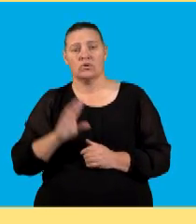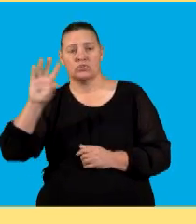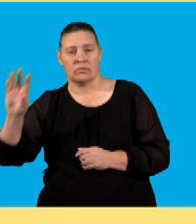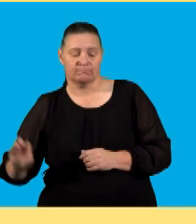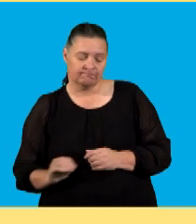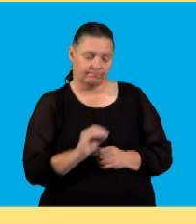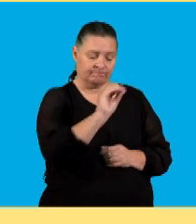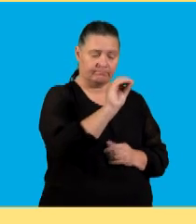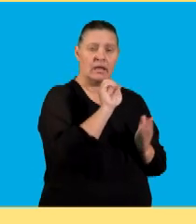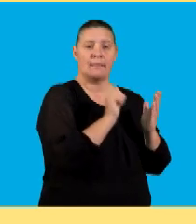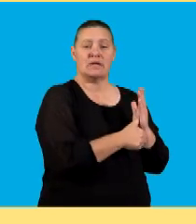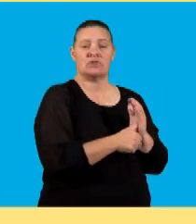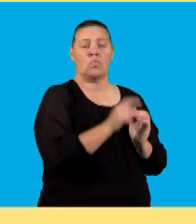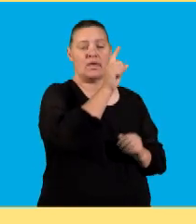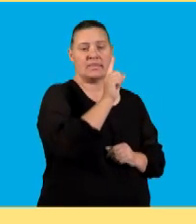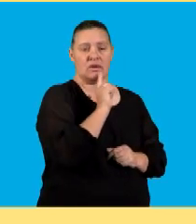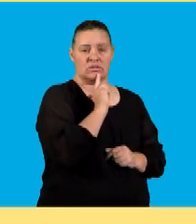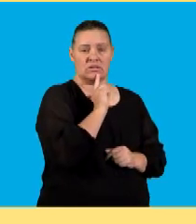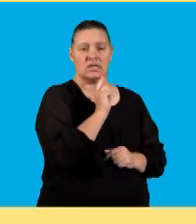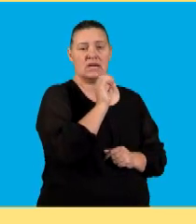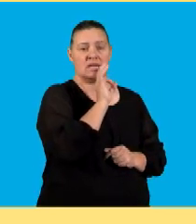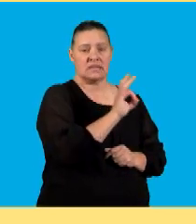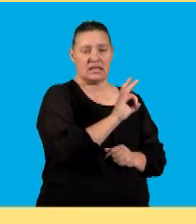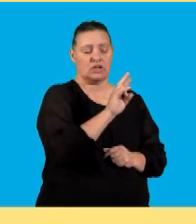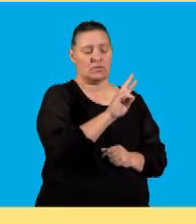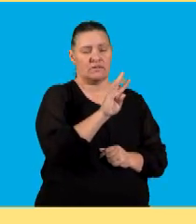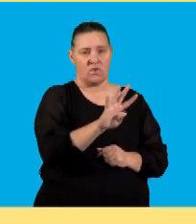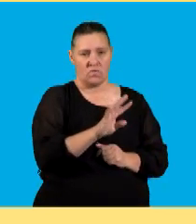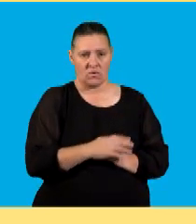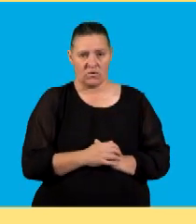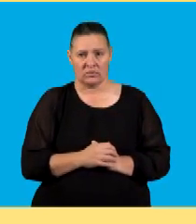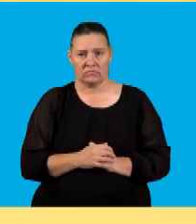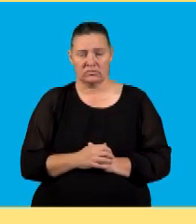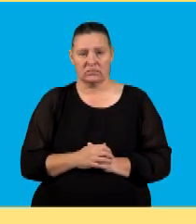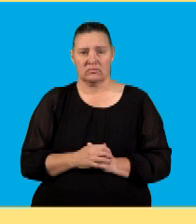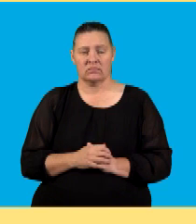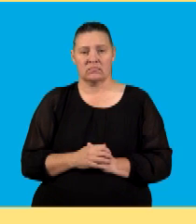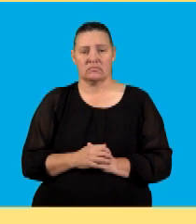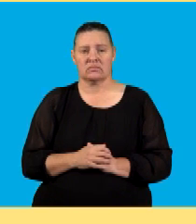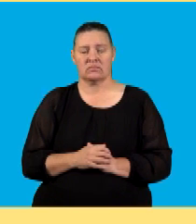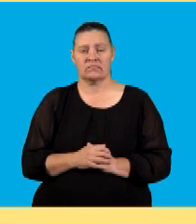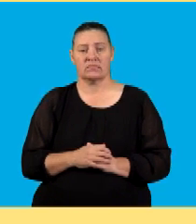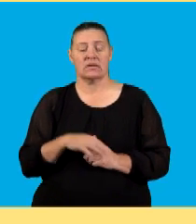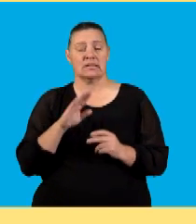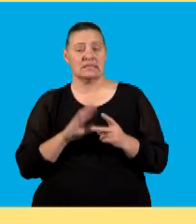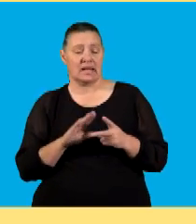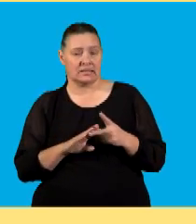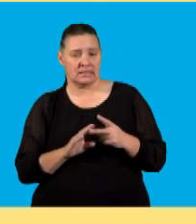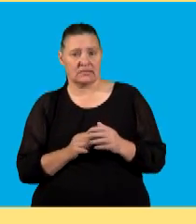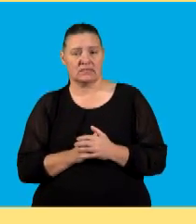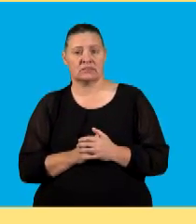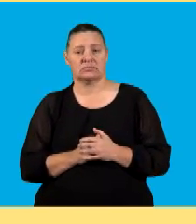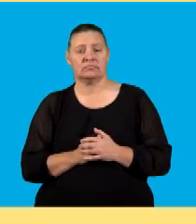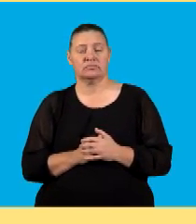1,324. So I'll come here to my pension fund, 1,324. The second